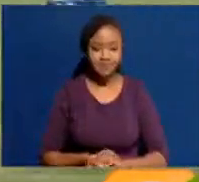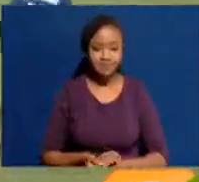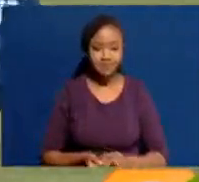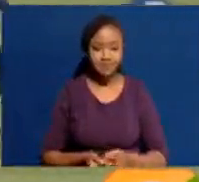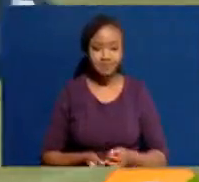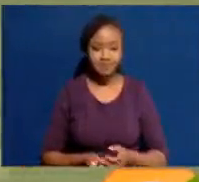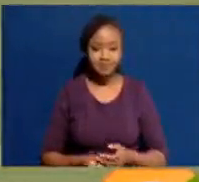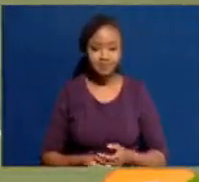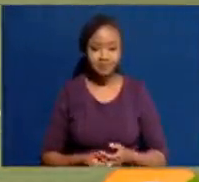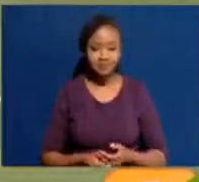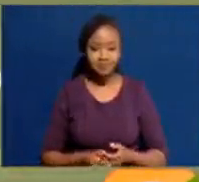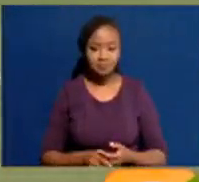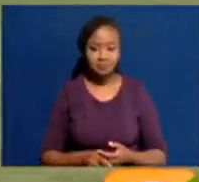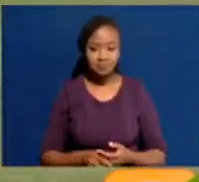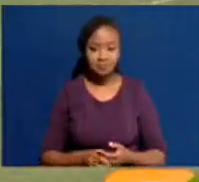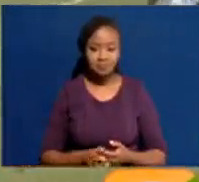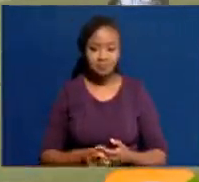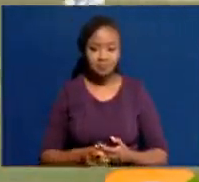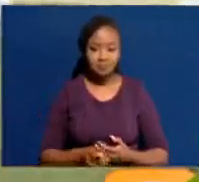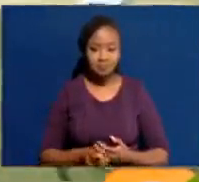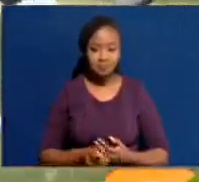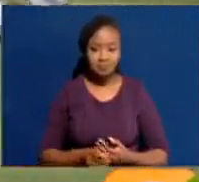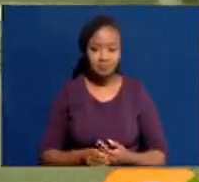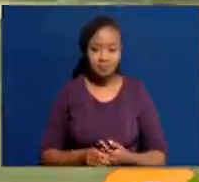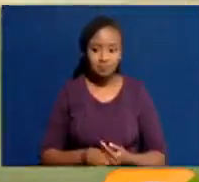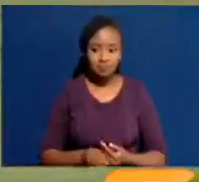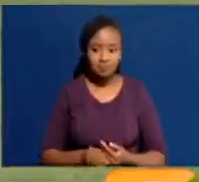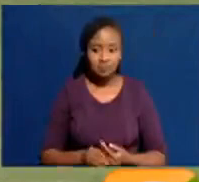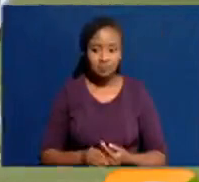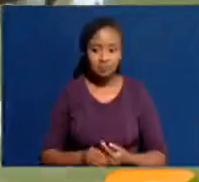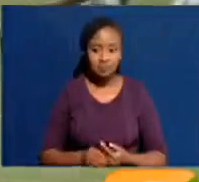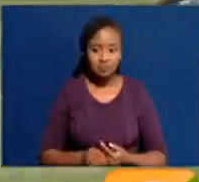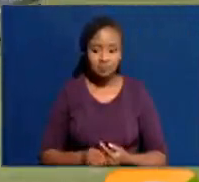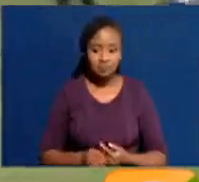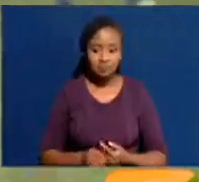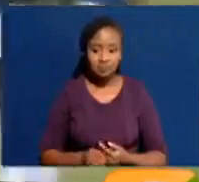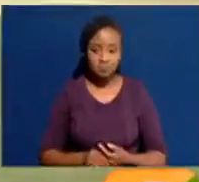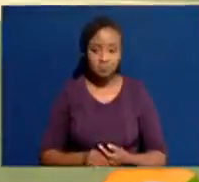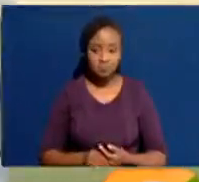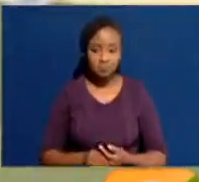Hey.